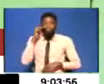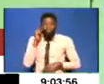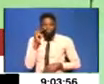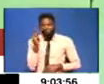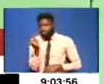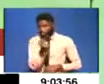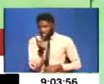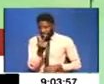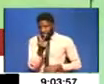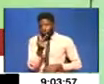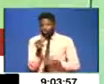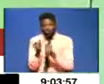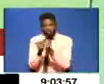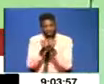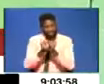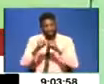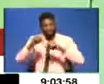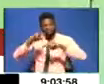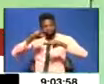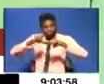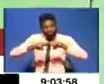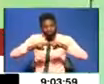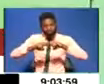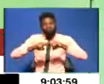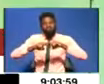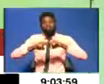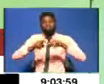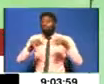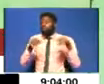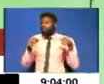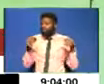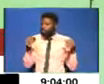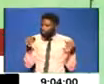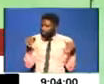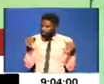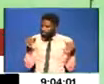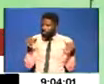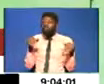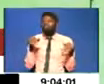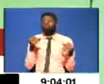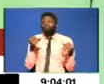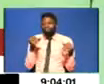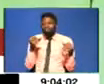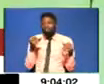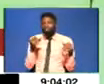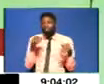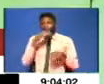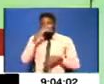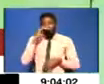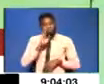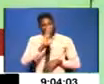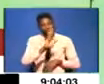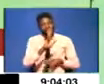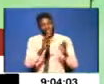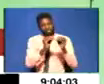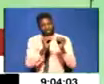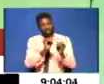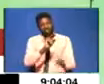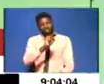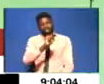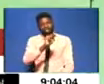tulikuwa tumeketi pale tukingoja huyu kaka amalize shughuli ya NDC tuje hapa